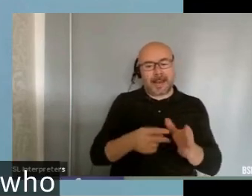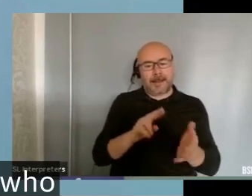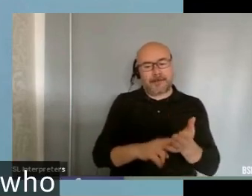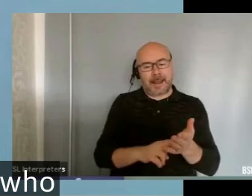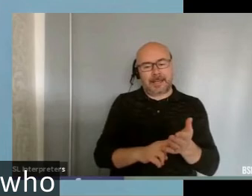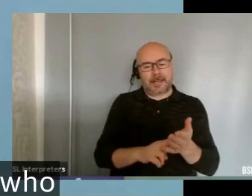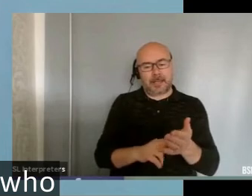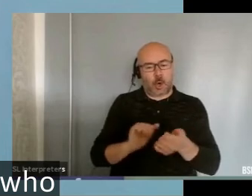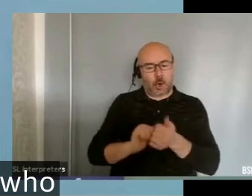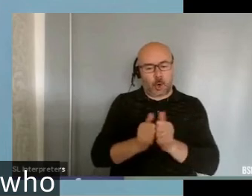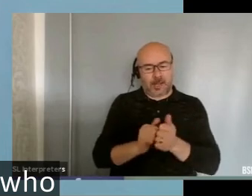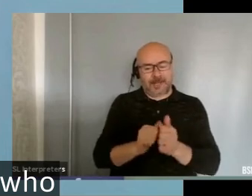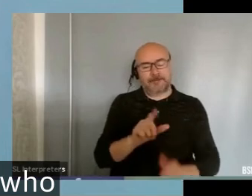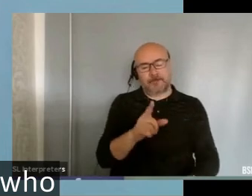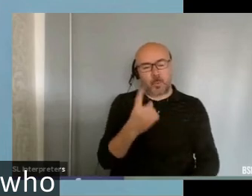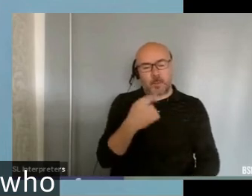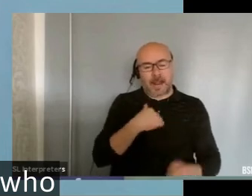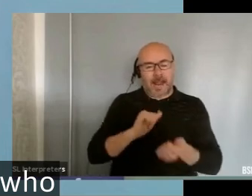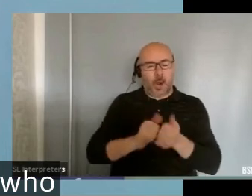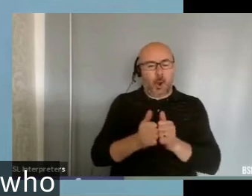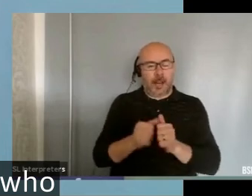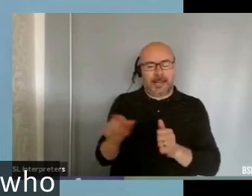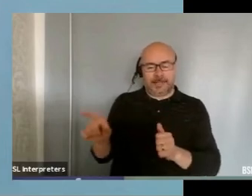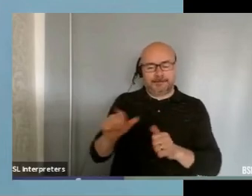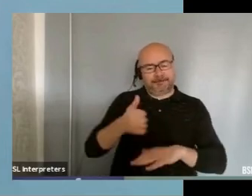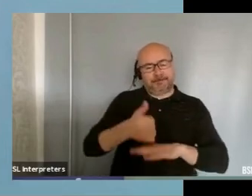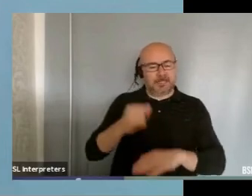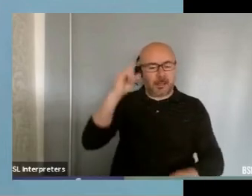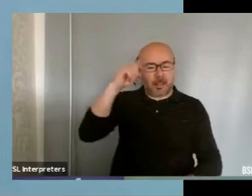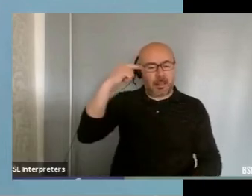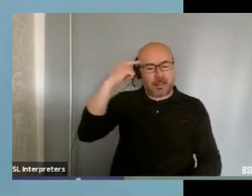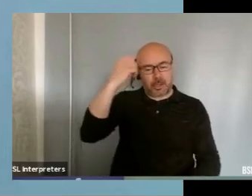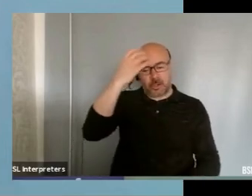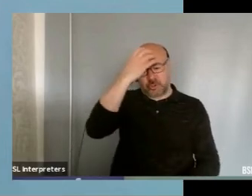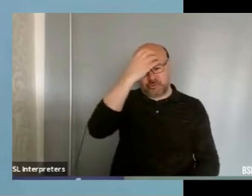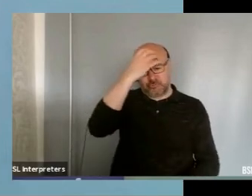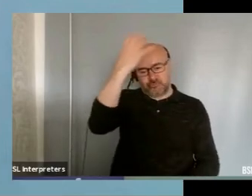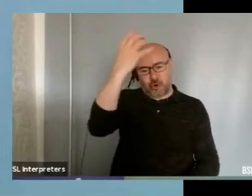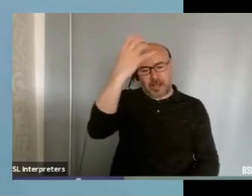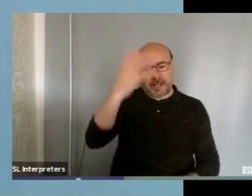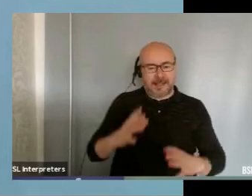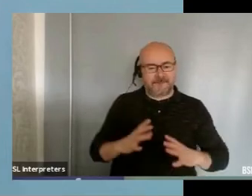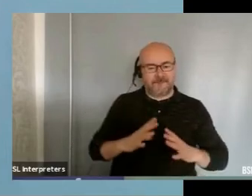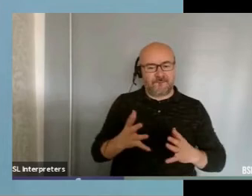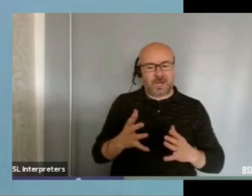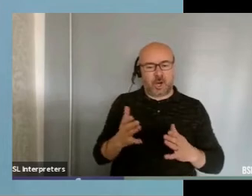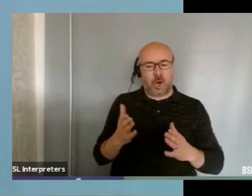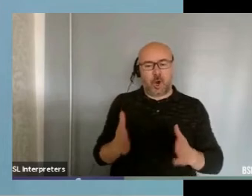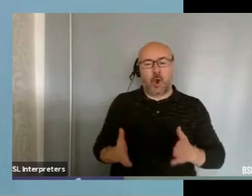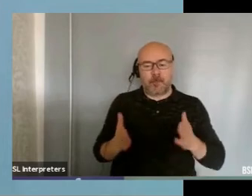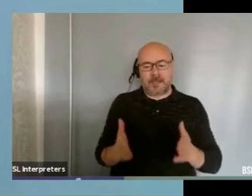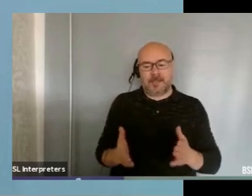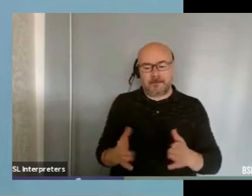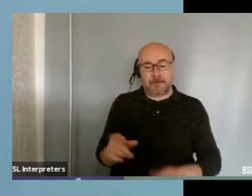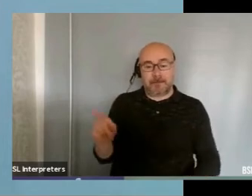who I work quite a lot with is the CEO of one of the Royal Free. And she was